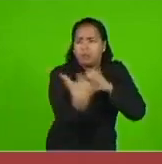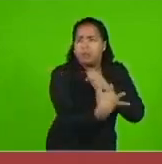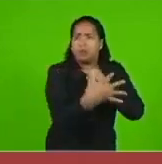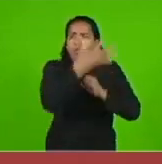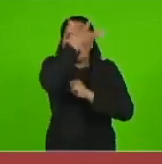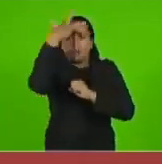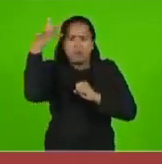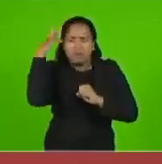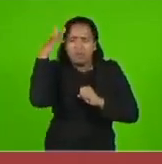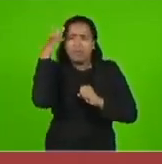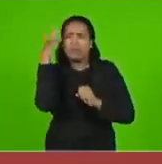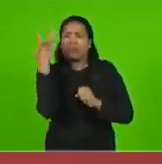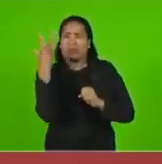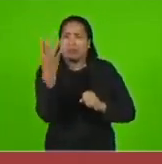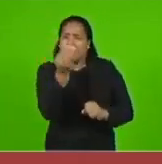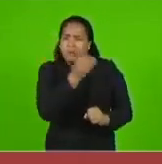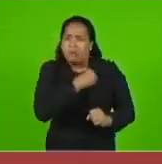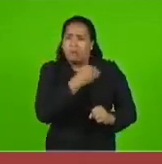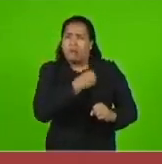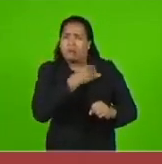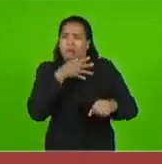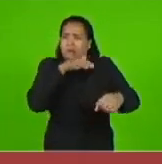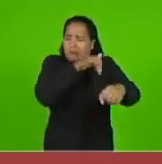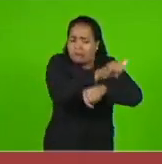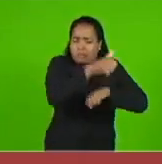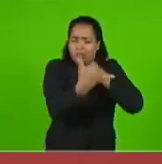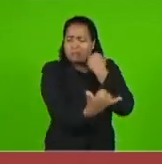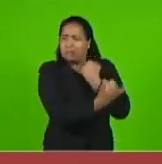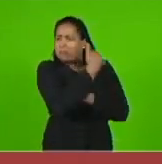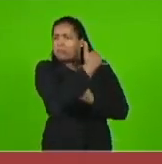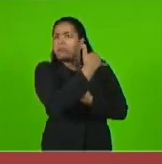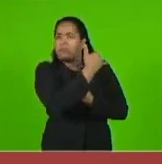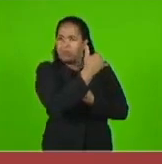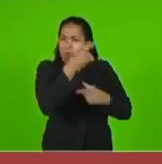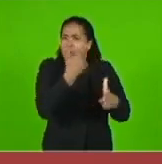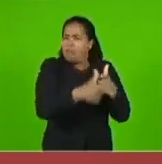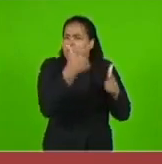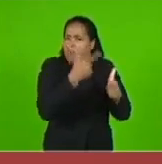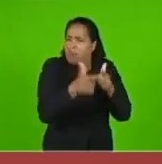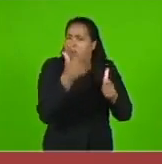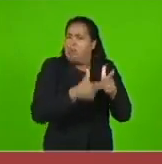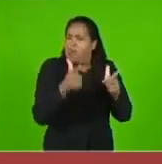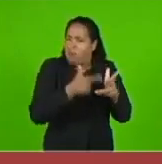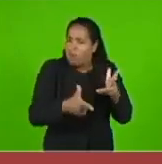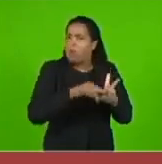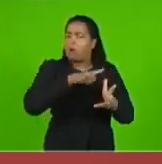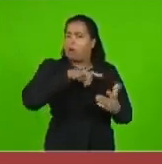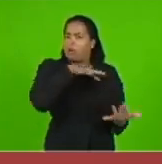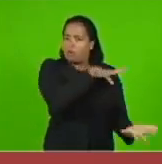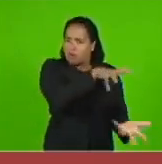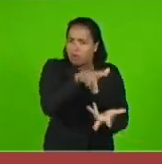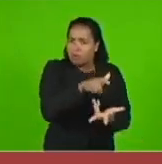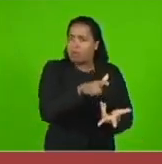man, iniquity and betrayal. This is the great problem of the world at this moment.